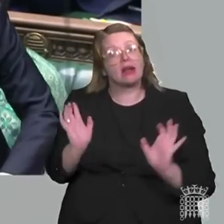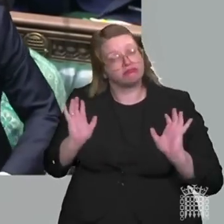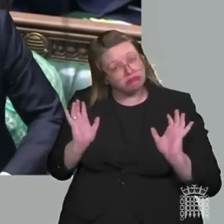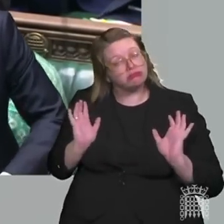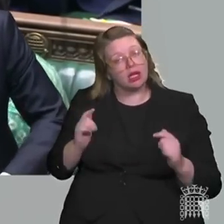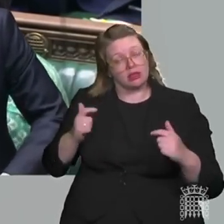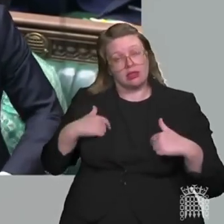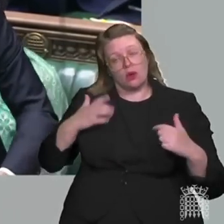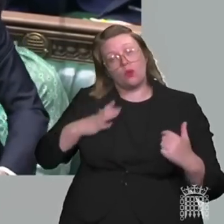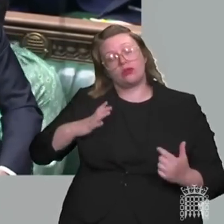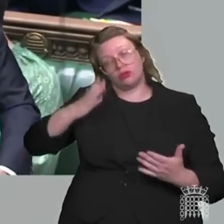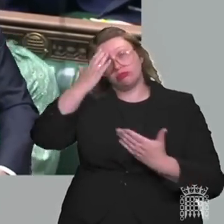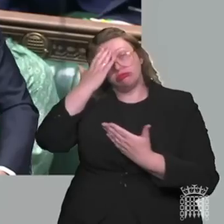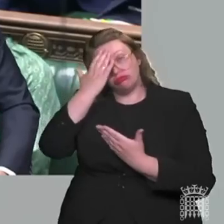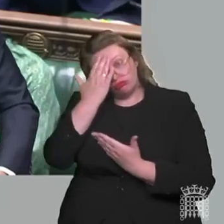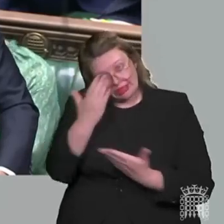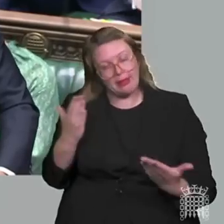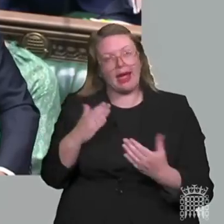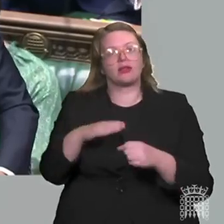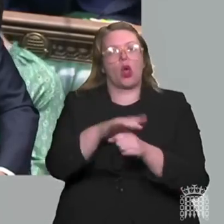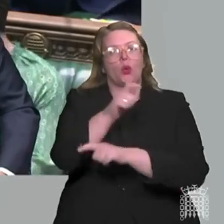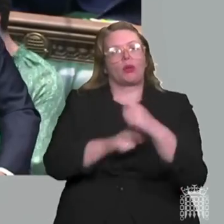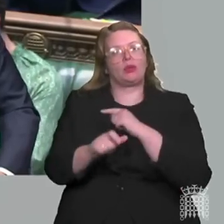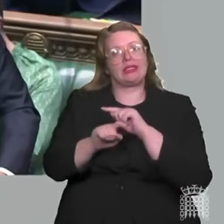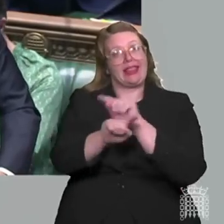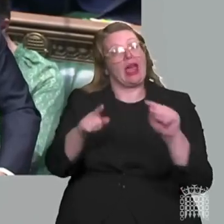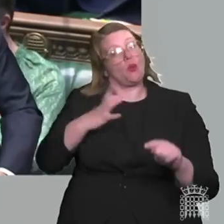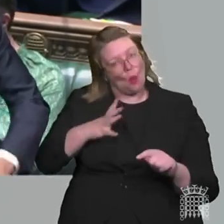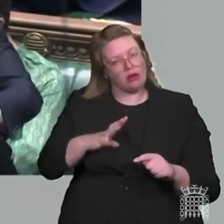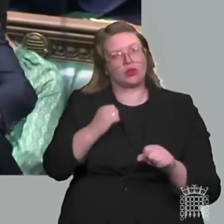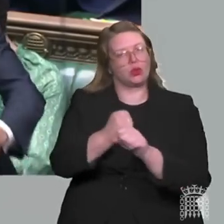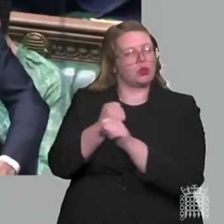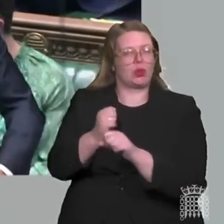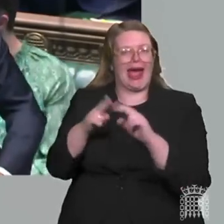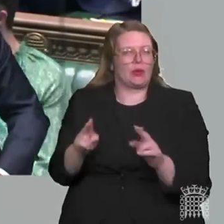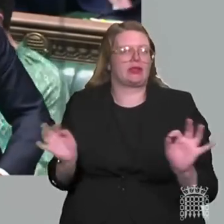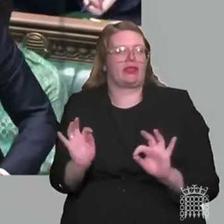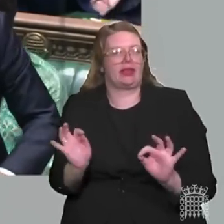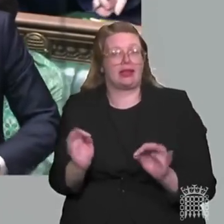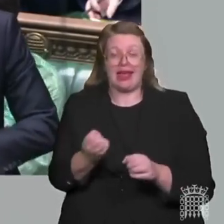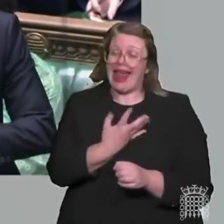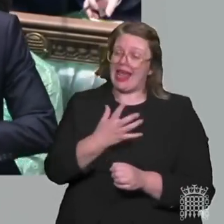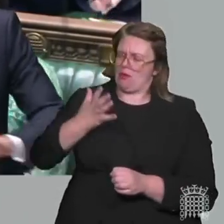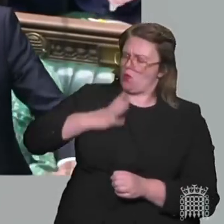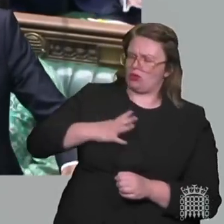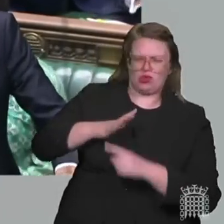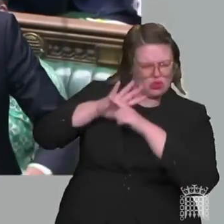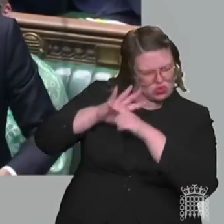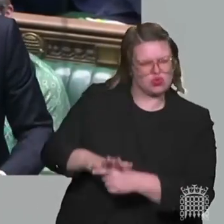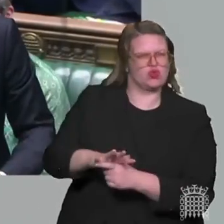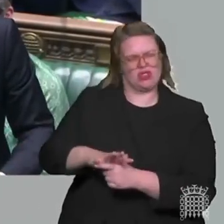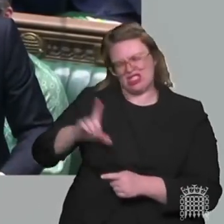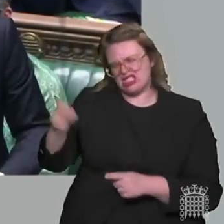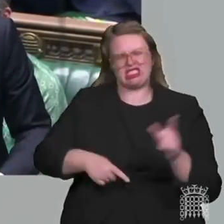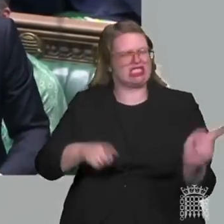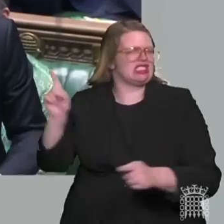for respecting what local communities want in their local areas. Whilst the party opposite may want to ride roughshod over